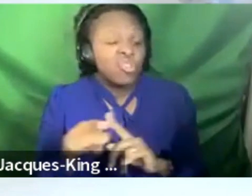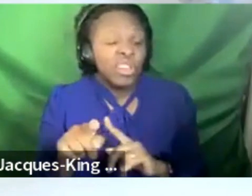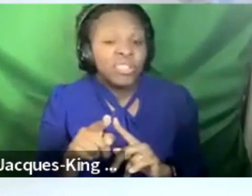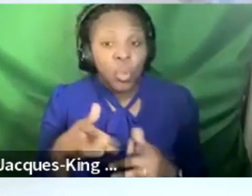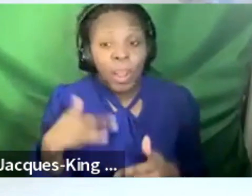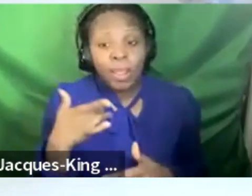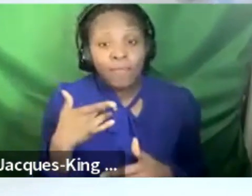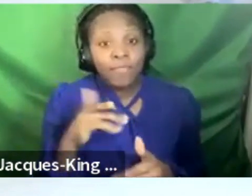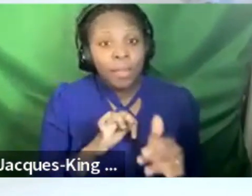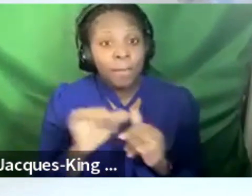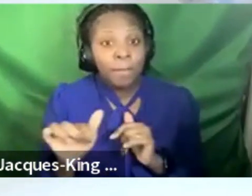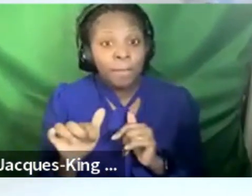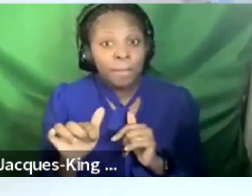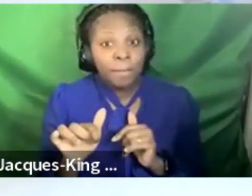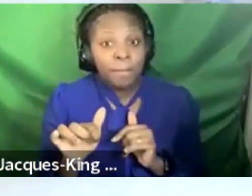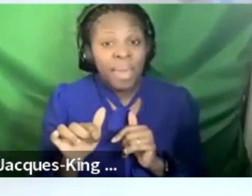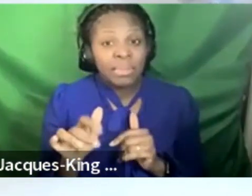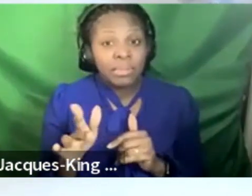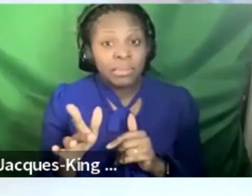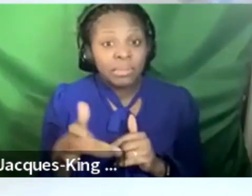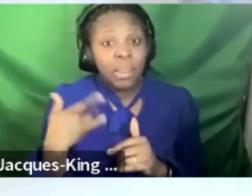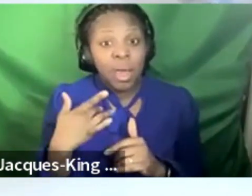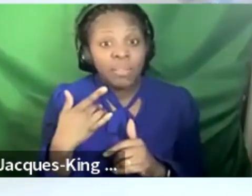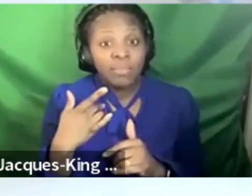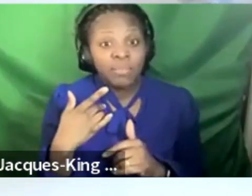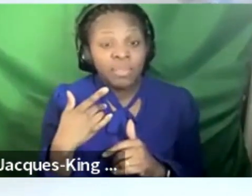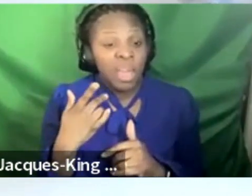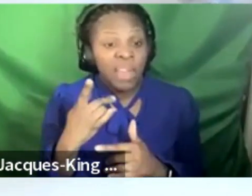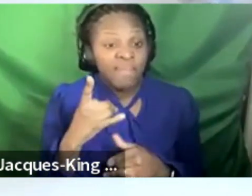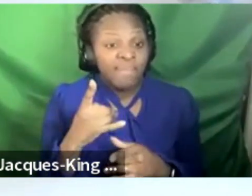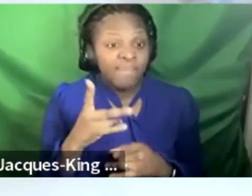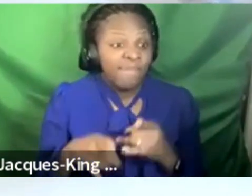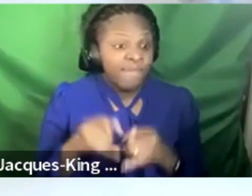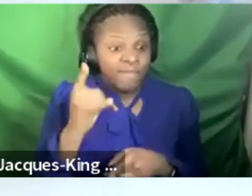their best lives and fucking it up.